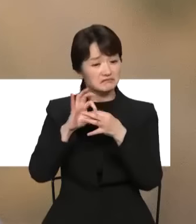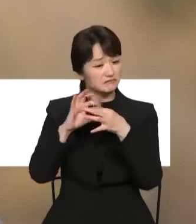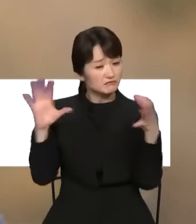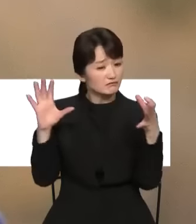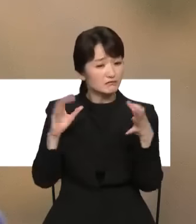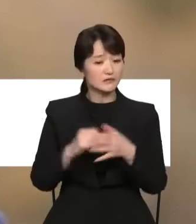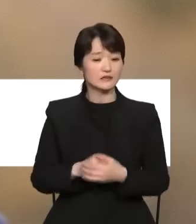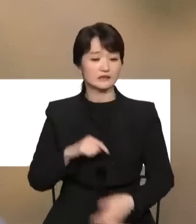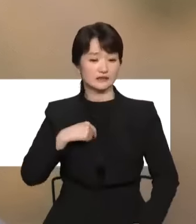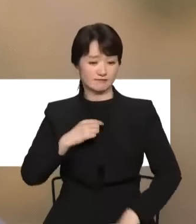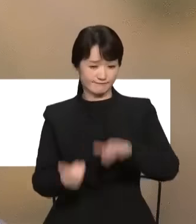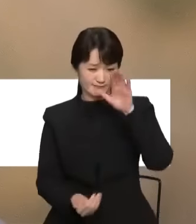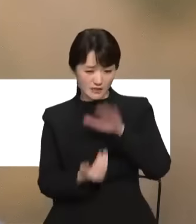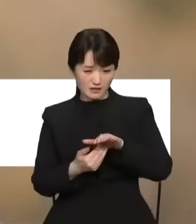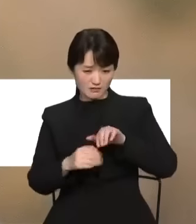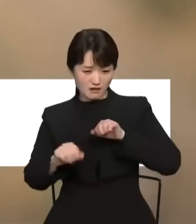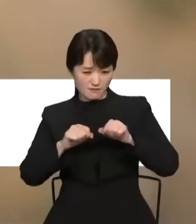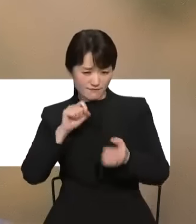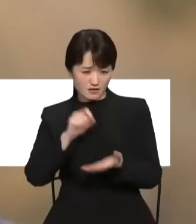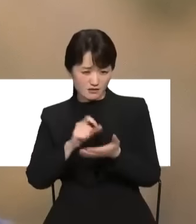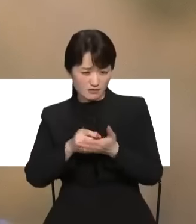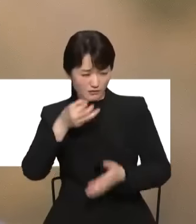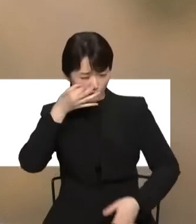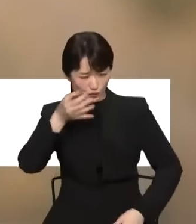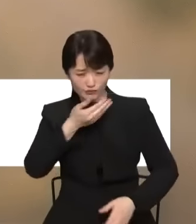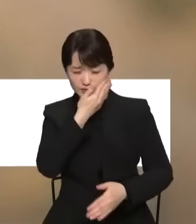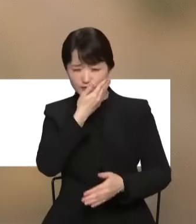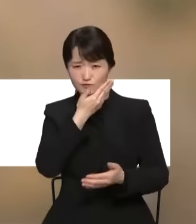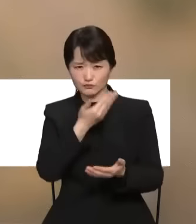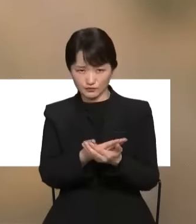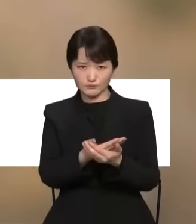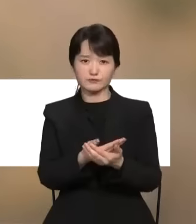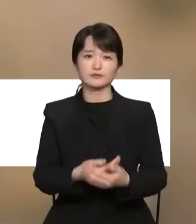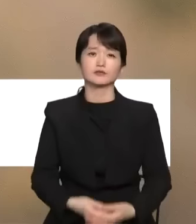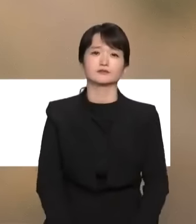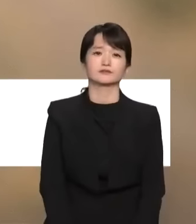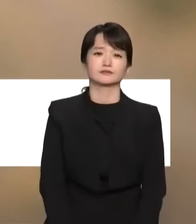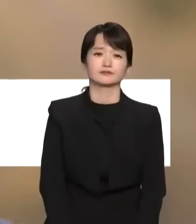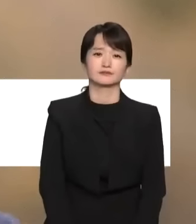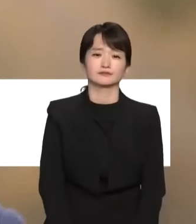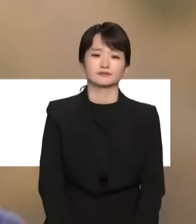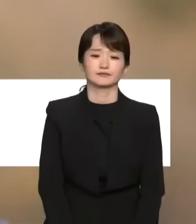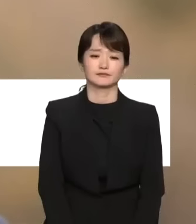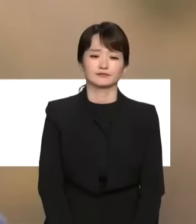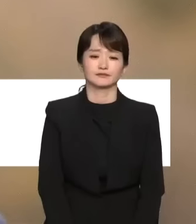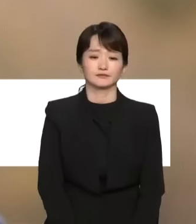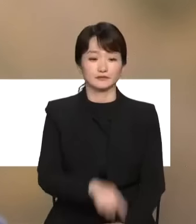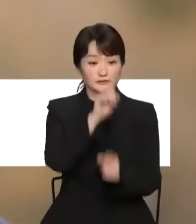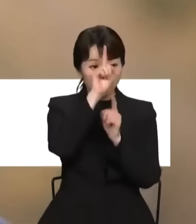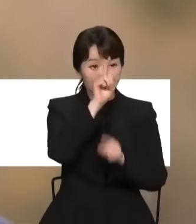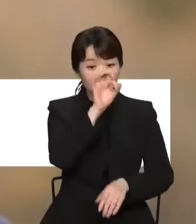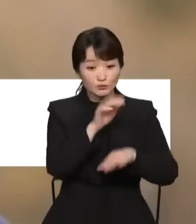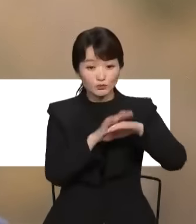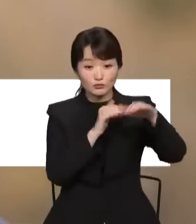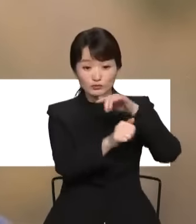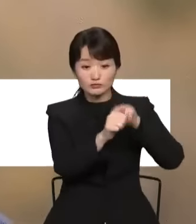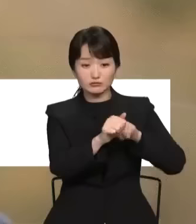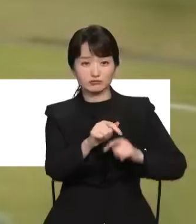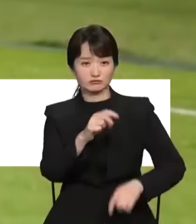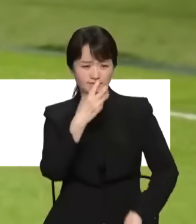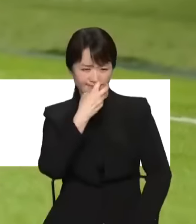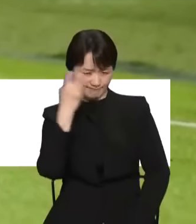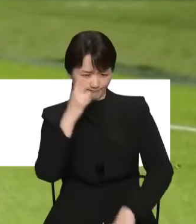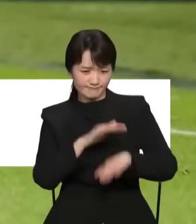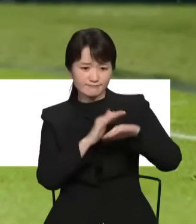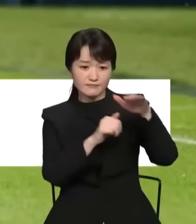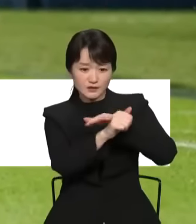just it's just a matter of age. It's a matter of giving the best. And Yongpyo, very intelligent player,